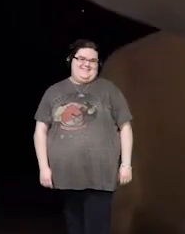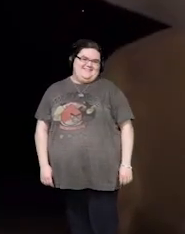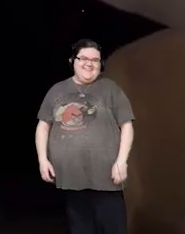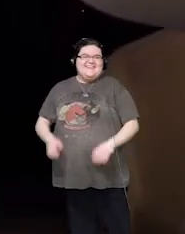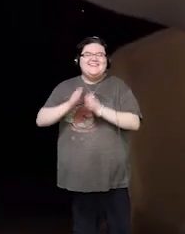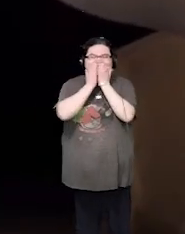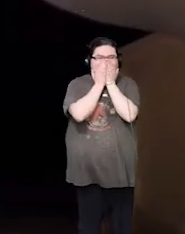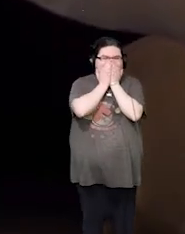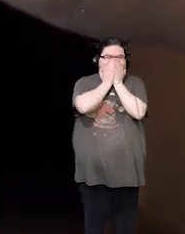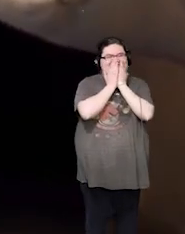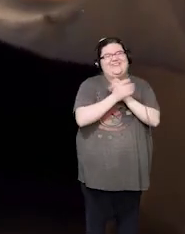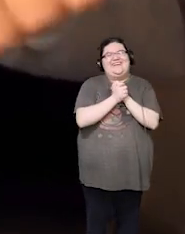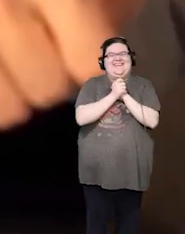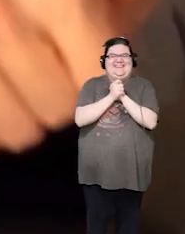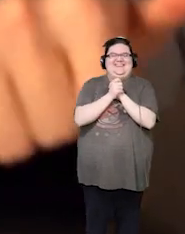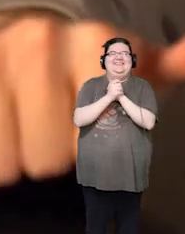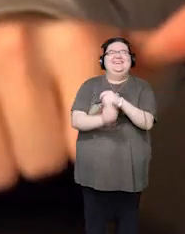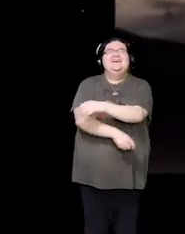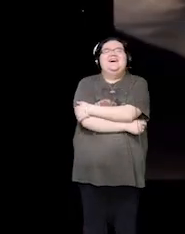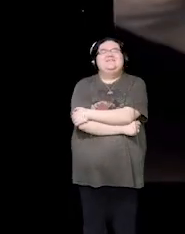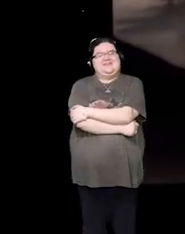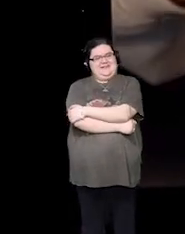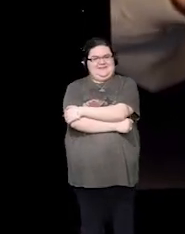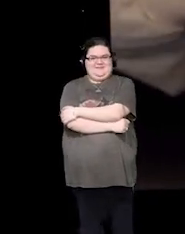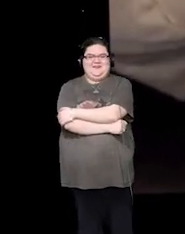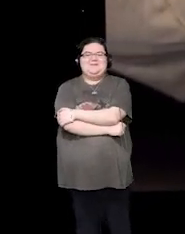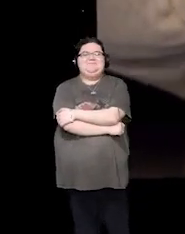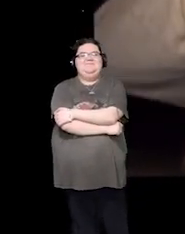Bojo still allows Christmas adverts. Sorry.